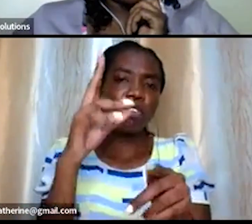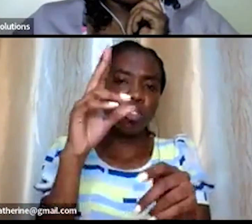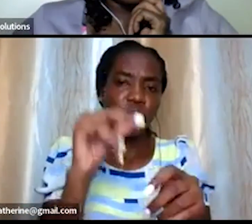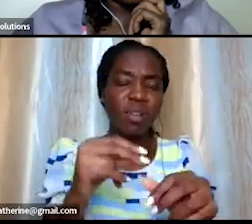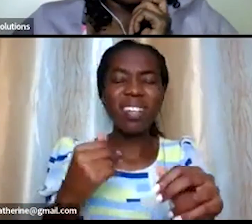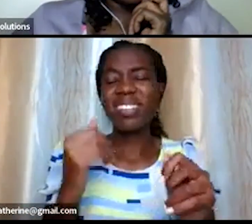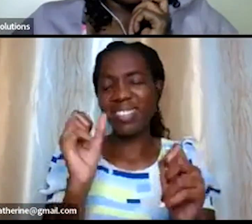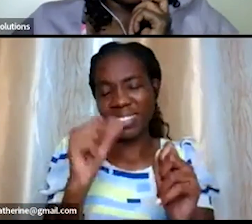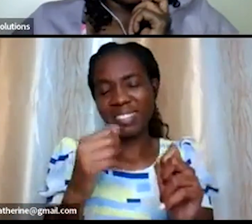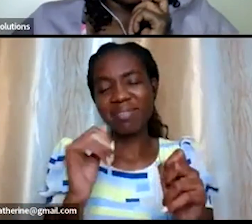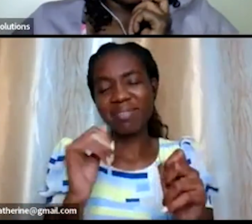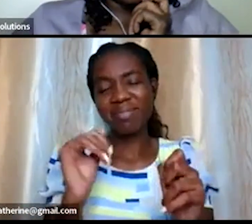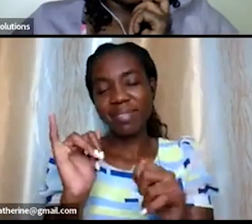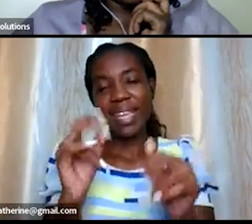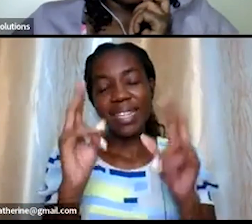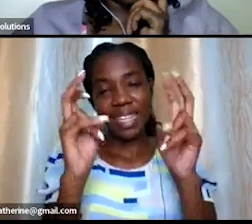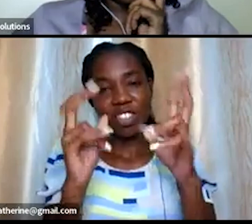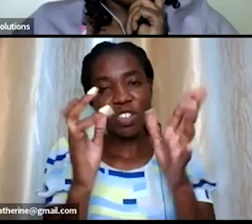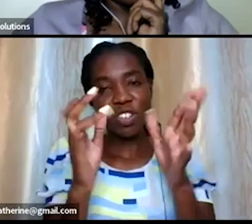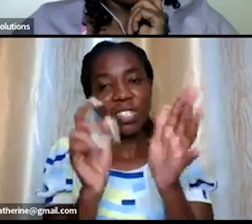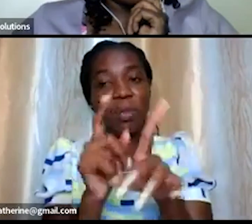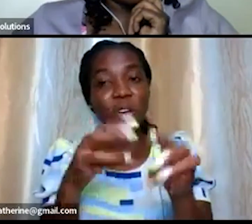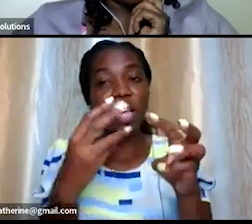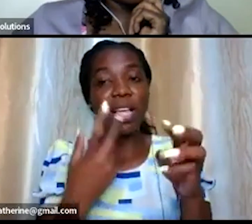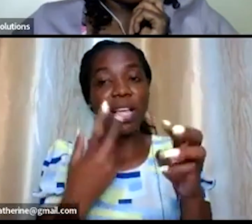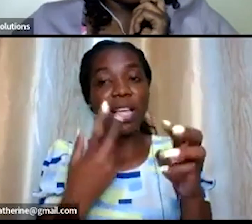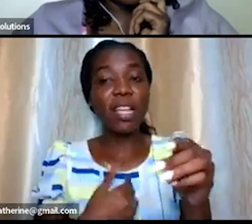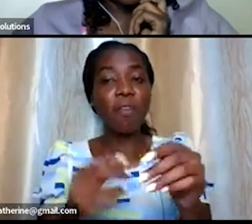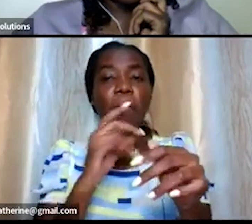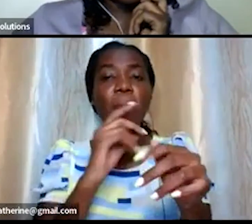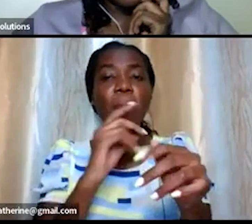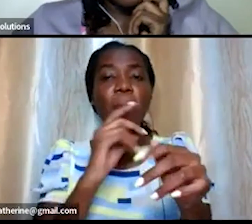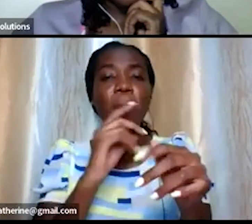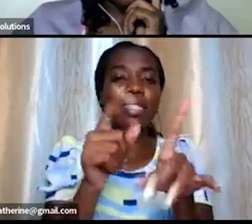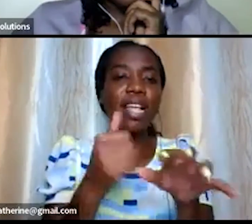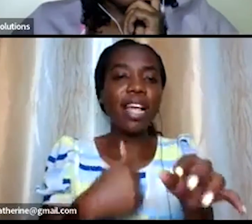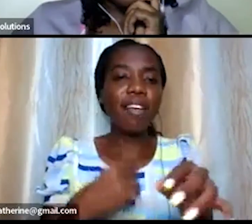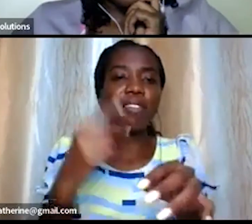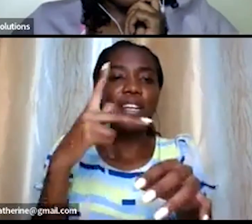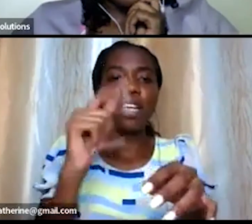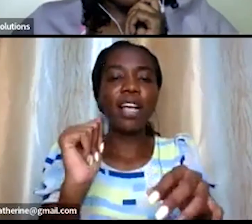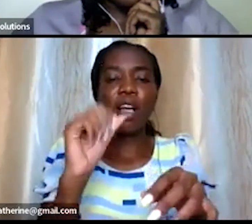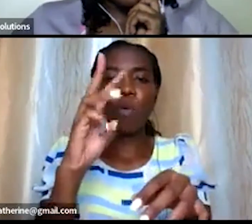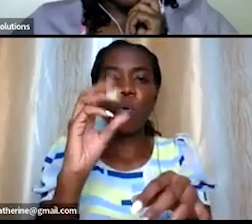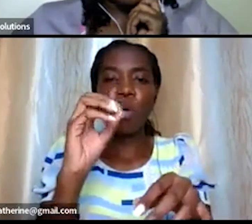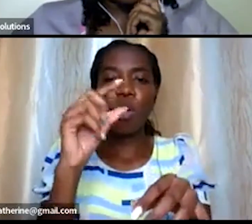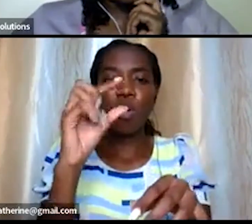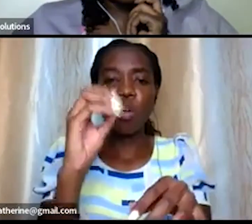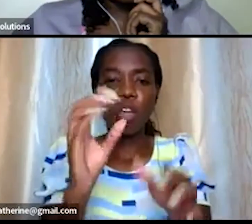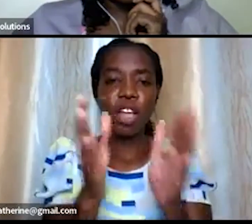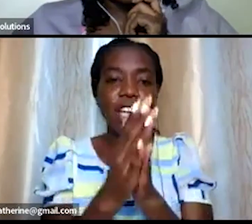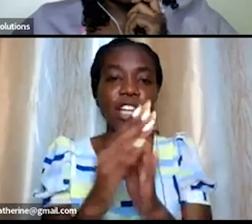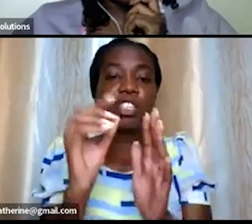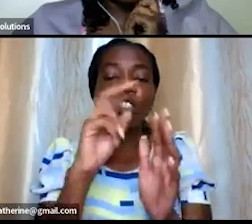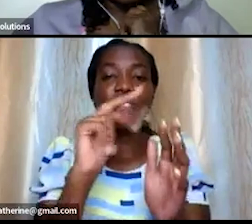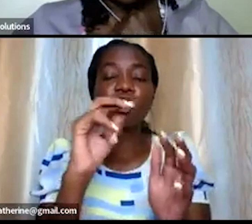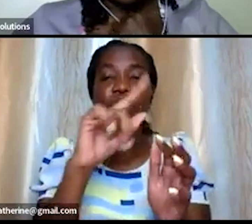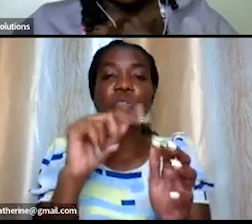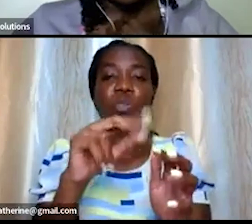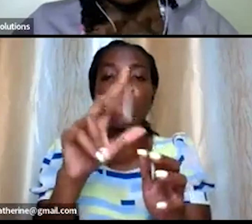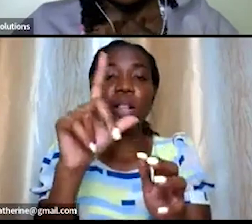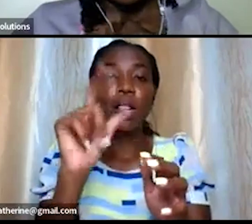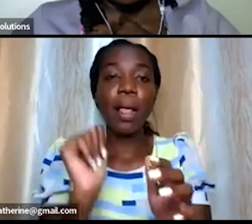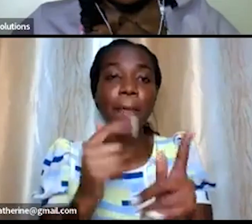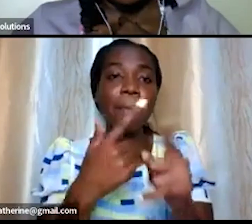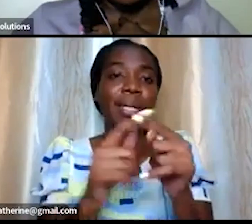titles, the same way you have brothers and sisters. We have Grace here, we have Grace Kawogo, we have Grace Nzula. But if you look at it, the characteristics